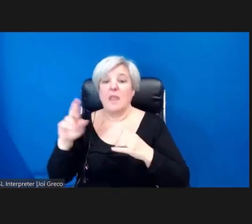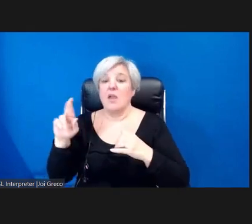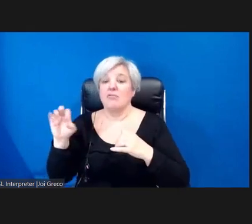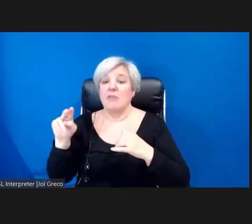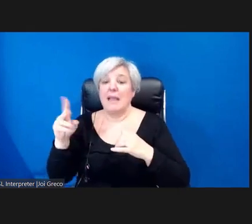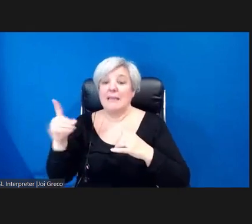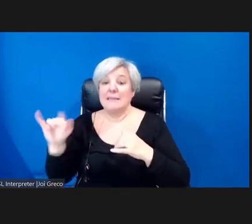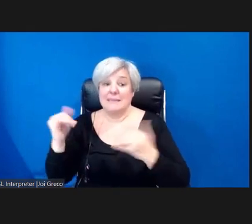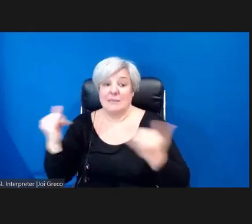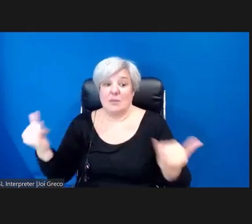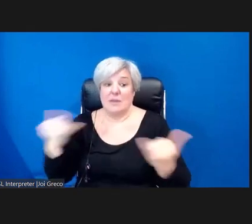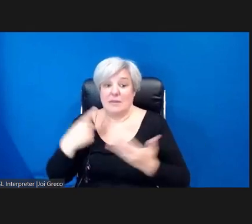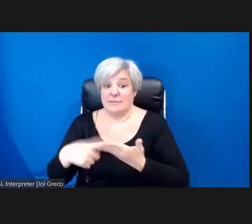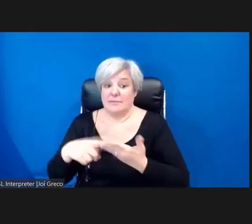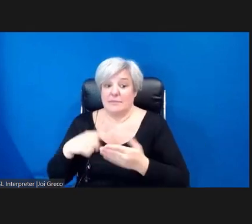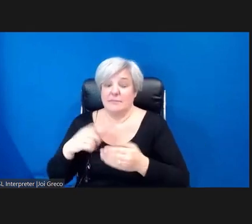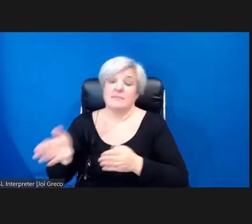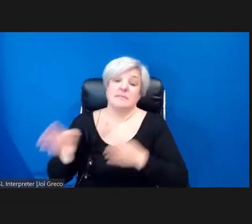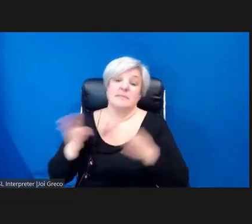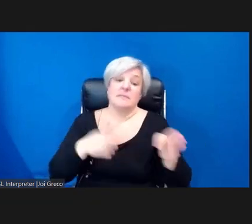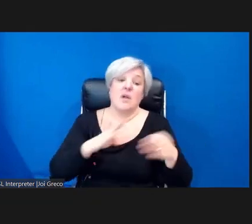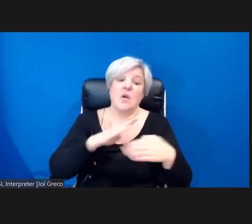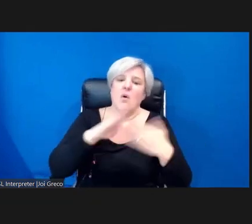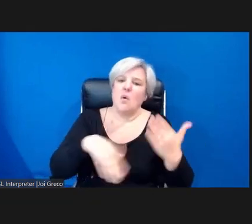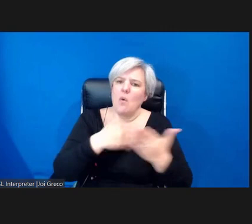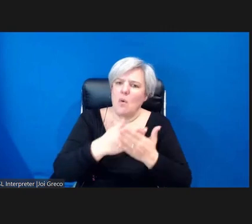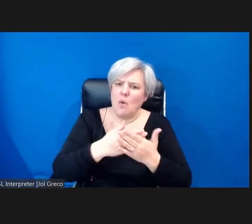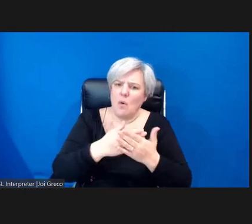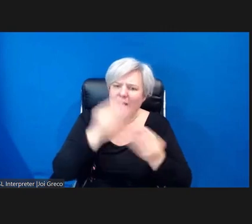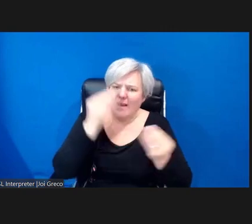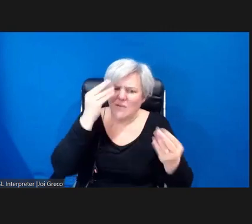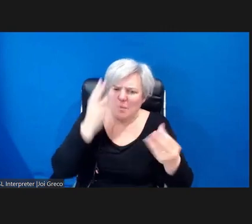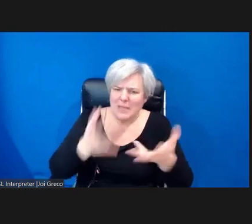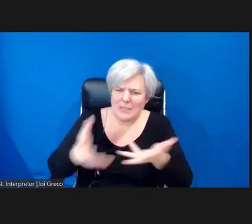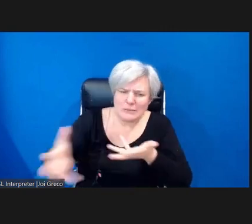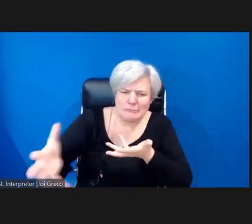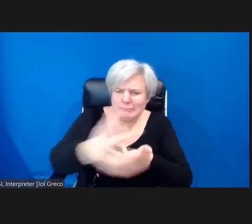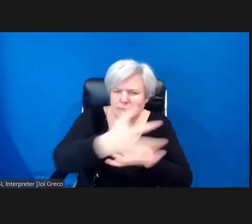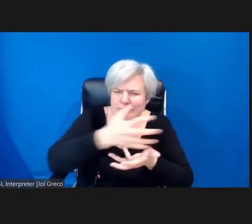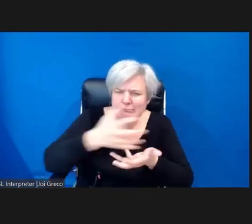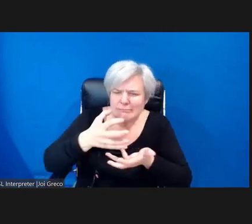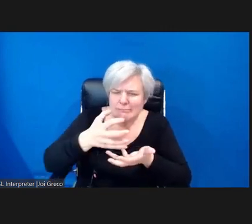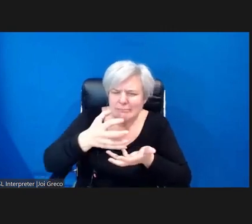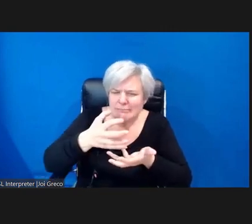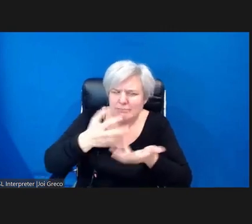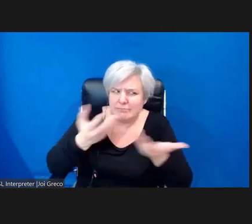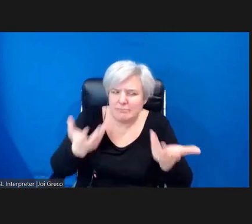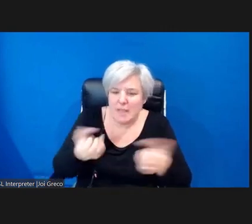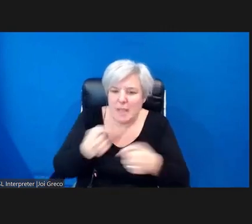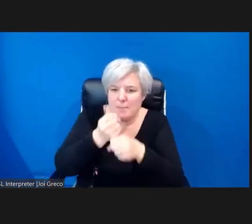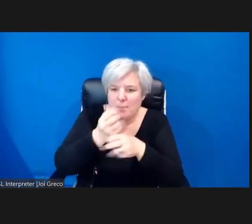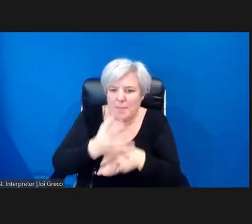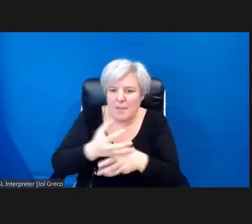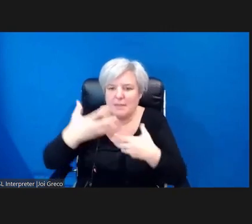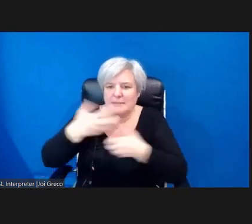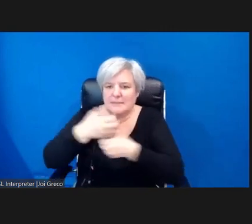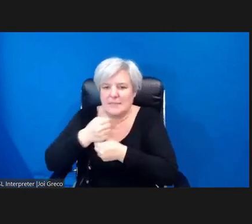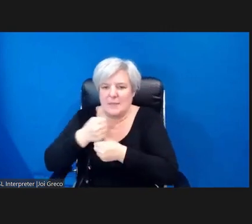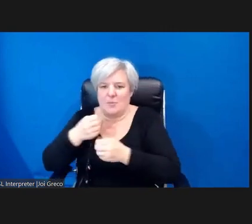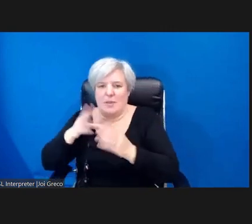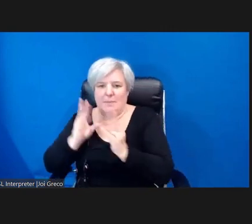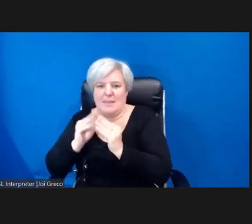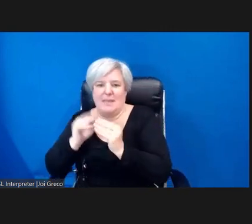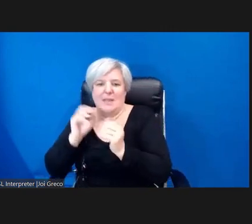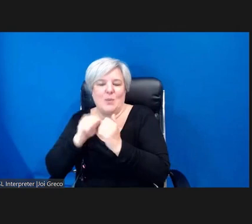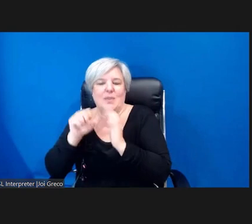to you about the next steps and how to compile all this great information gathered from Strata and prepare for the summary meeting with your birth